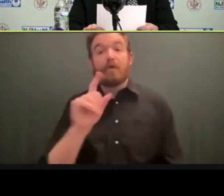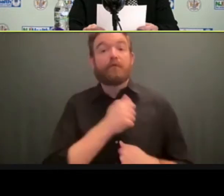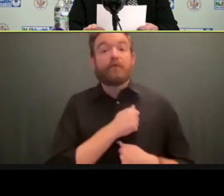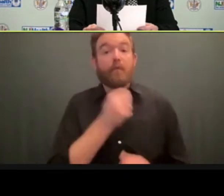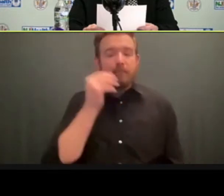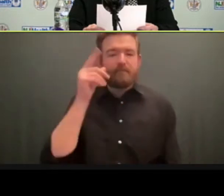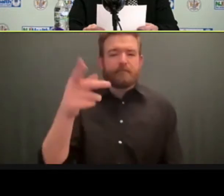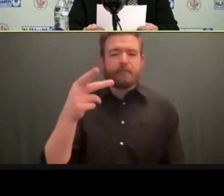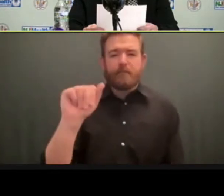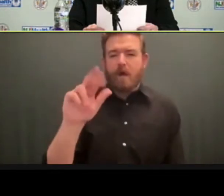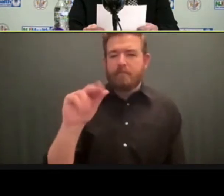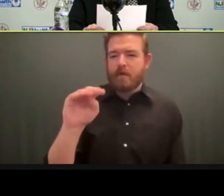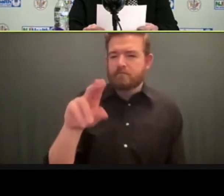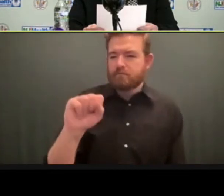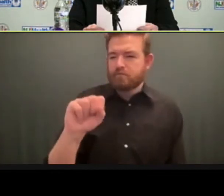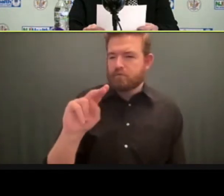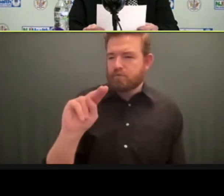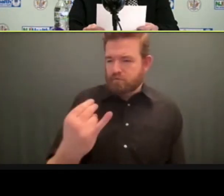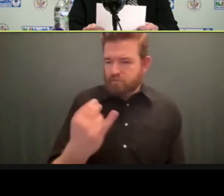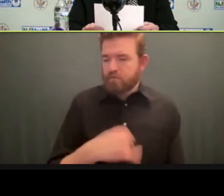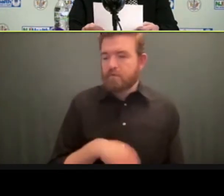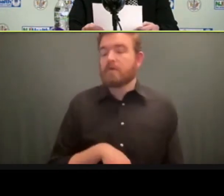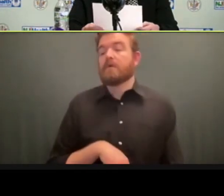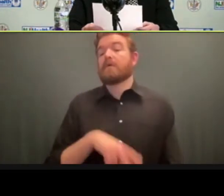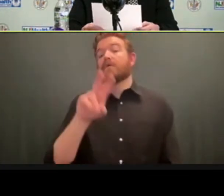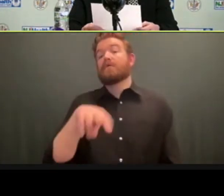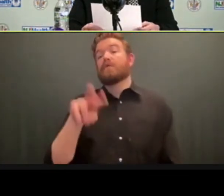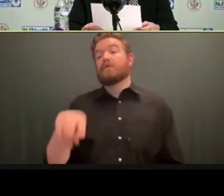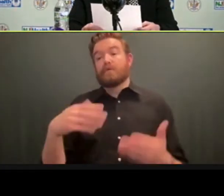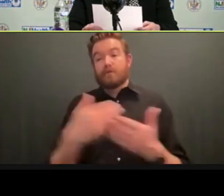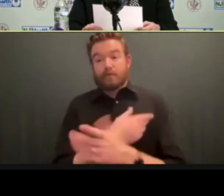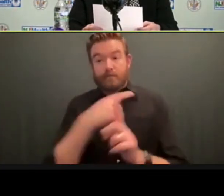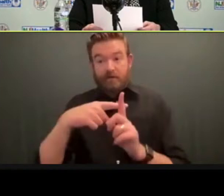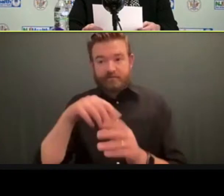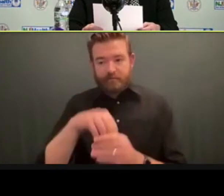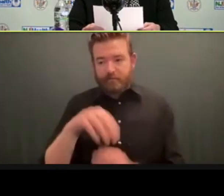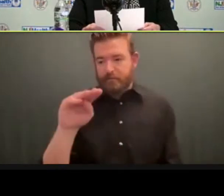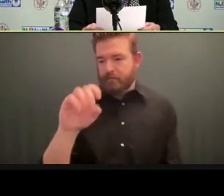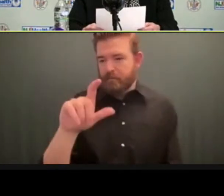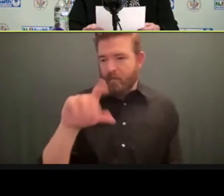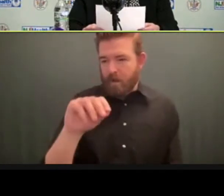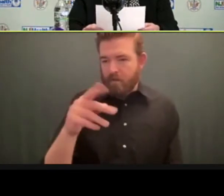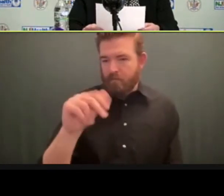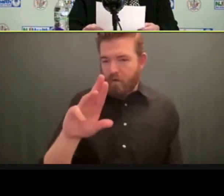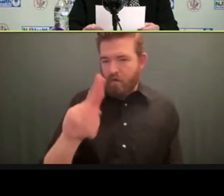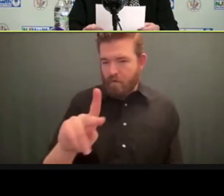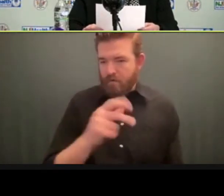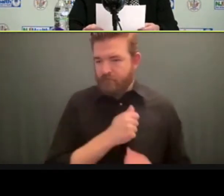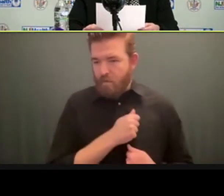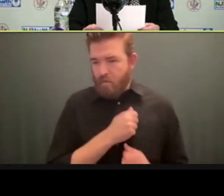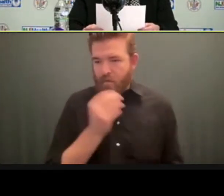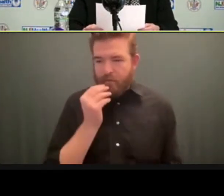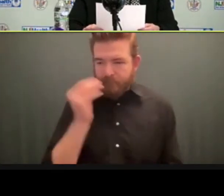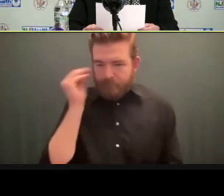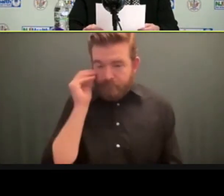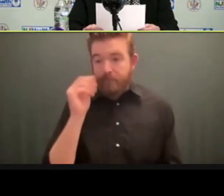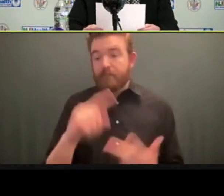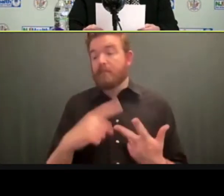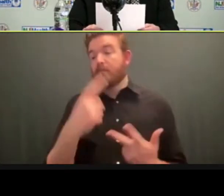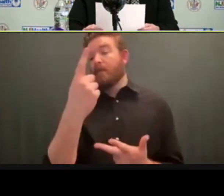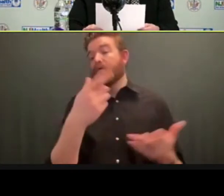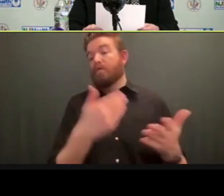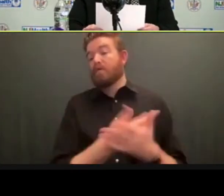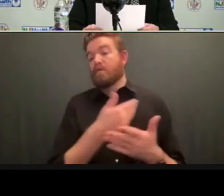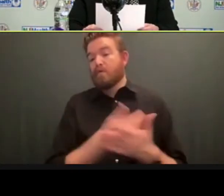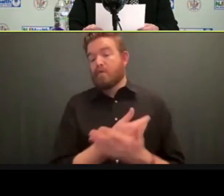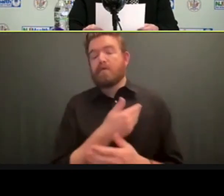among Menlo Park residents and 1 new case among Vineland home residents. At our state